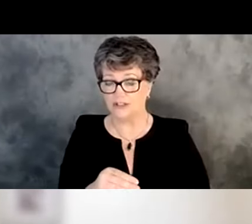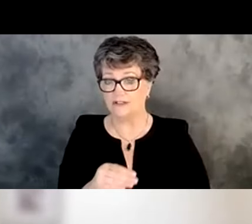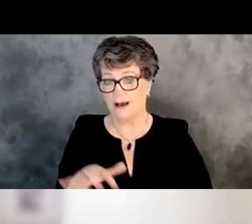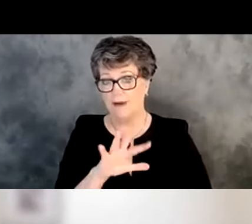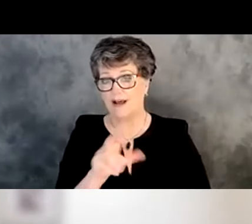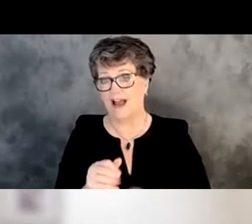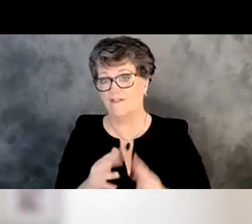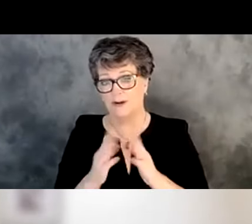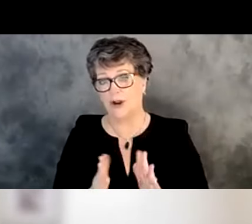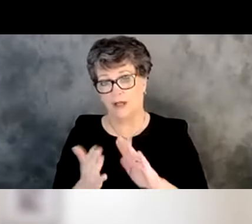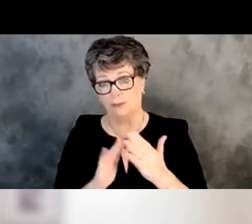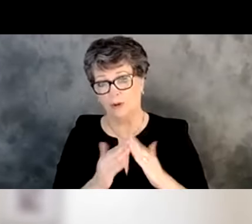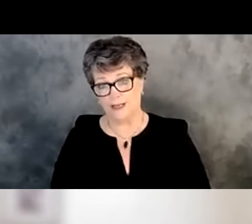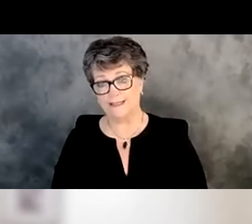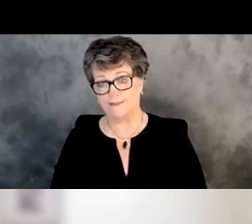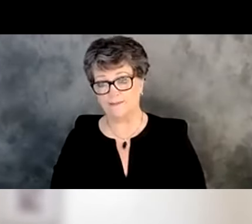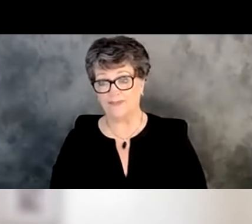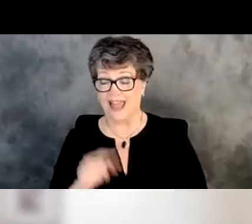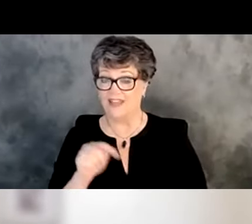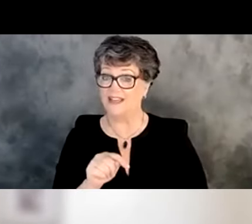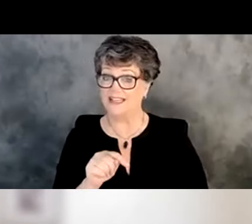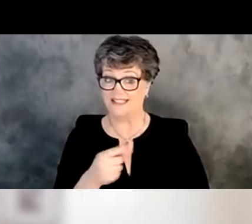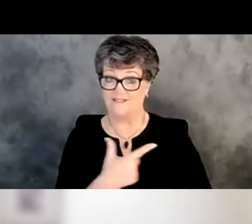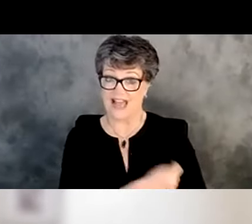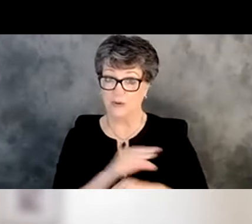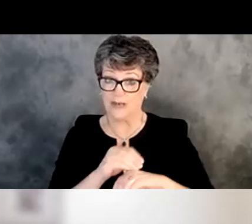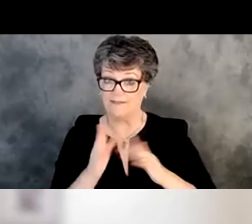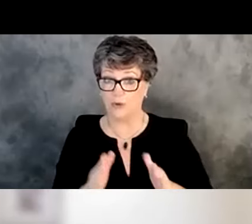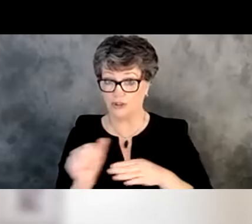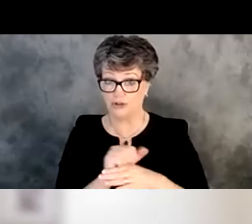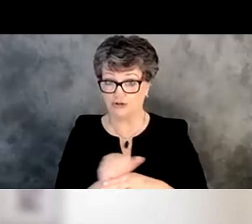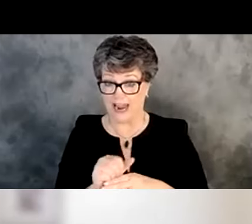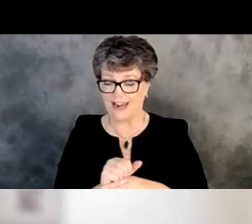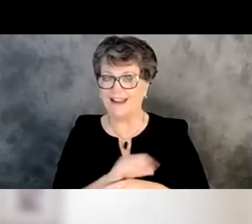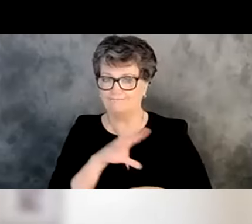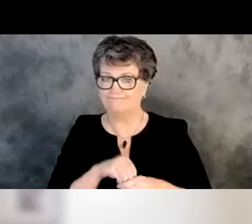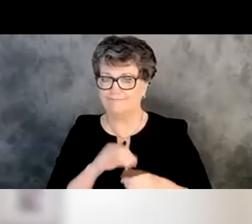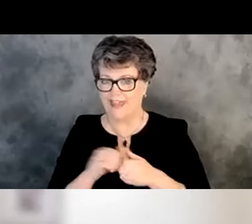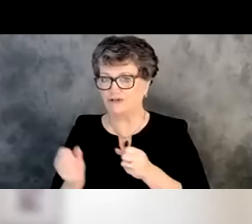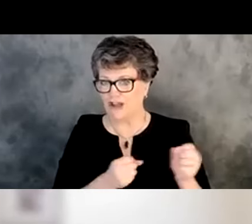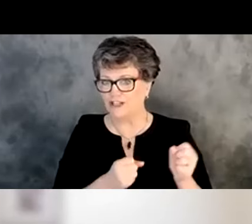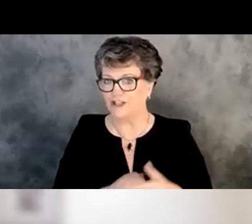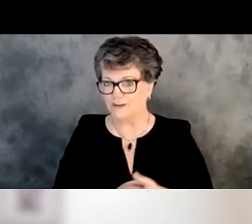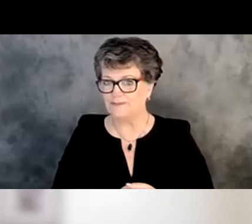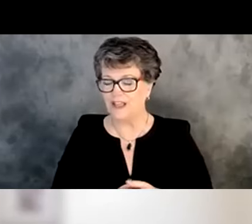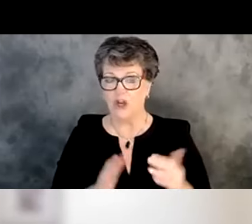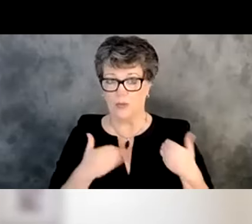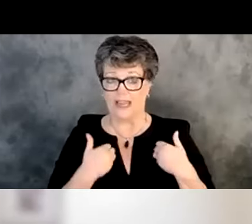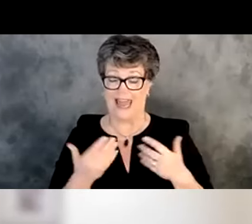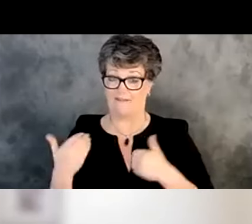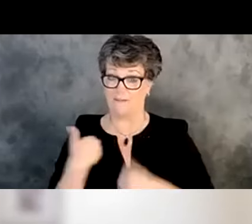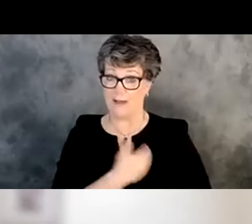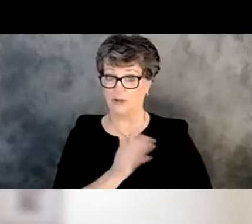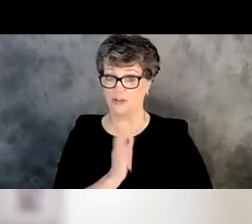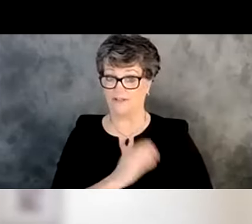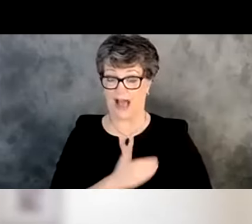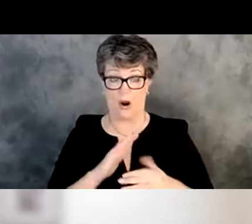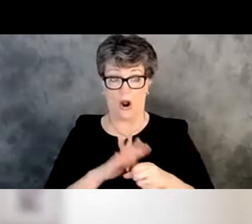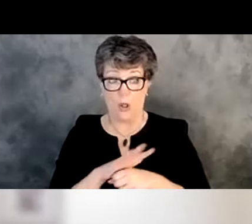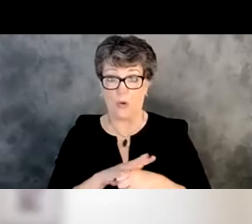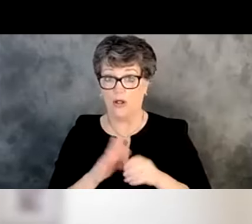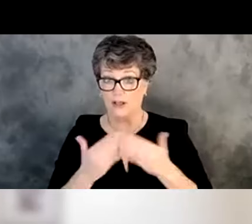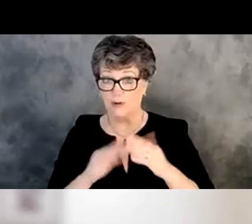American community. And this vaccine influencer training is part of that strategy. So we can have members of our local community spread facts about